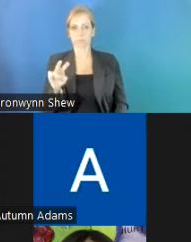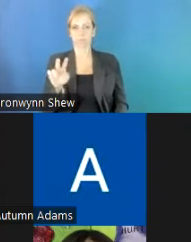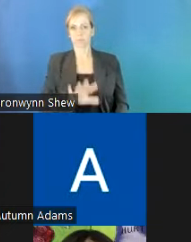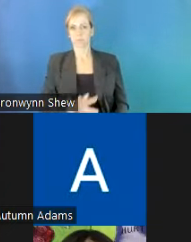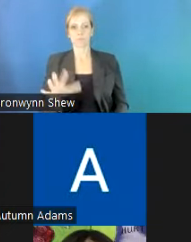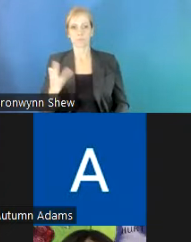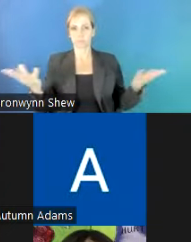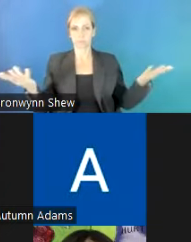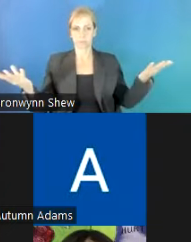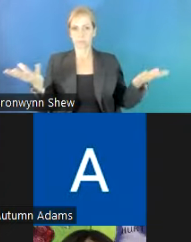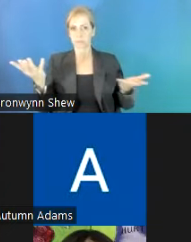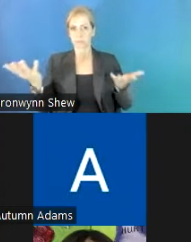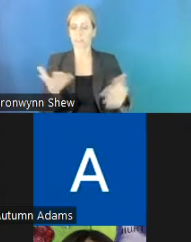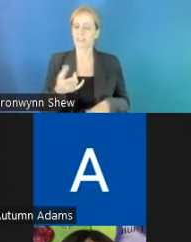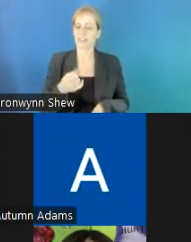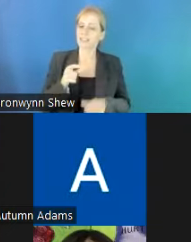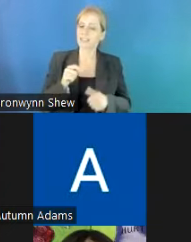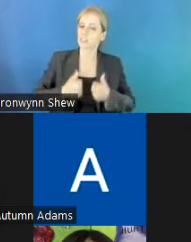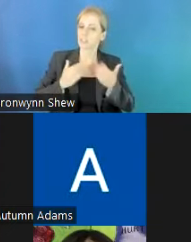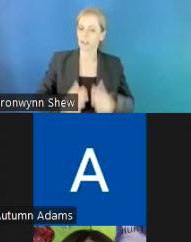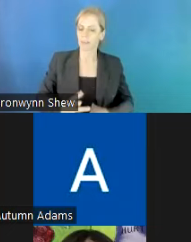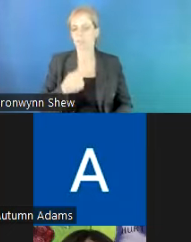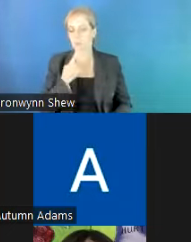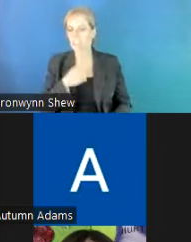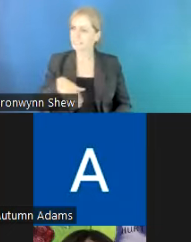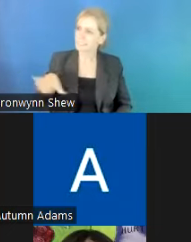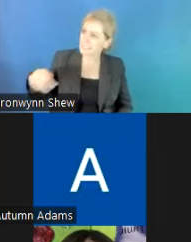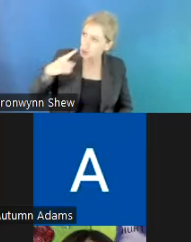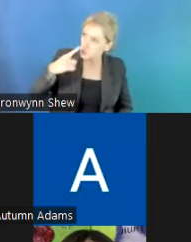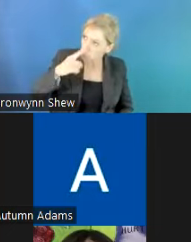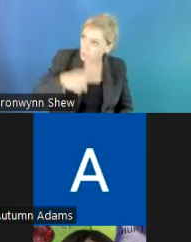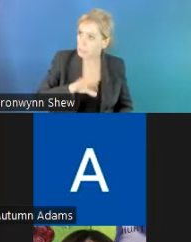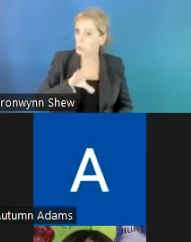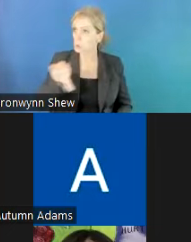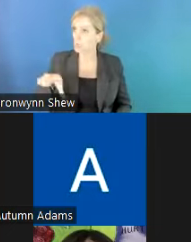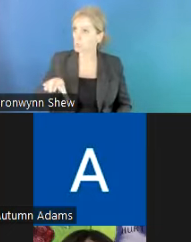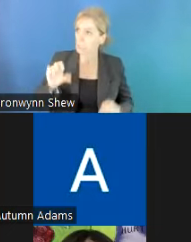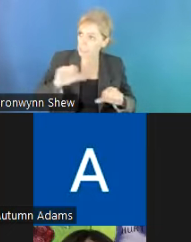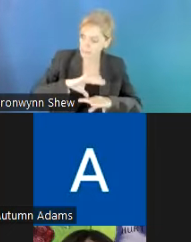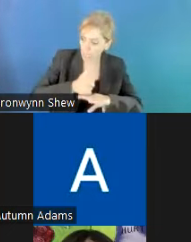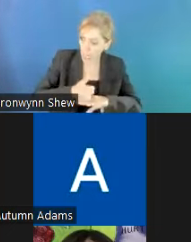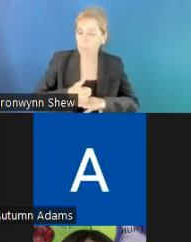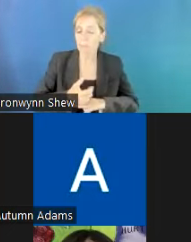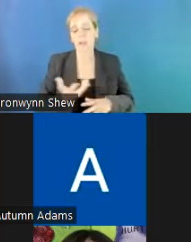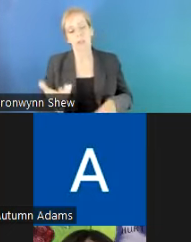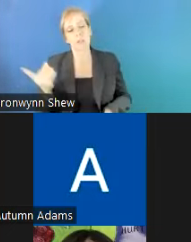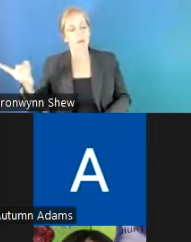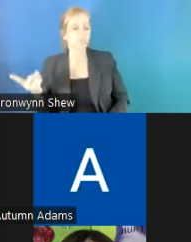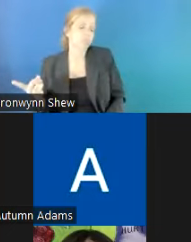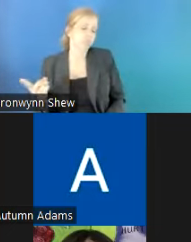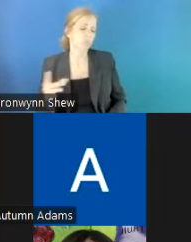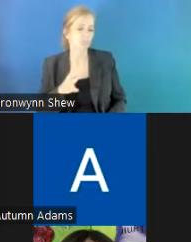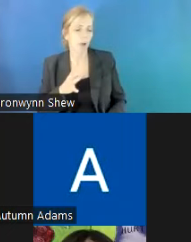to say, oh, you know, do you mind turning it on or setting up closed captioning? And then they're like, okay, fine. But if a person